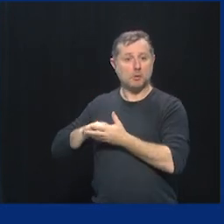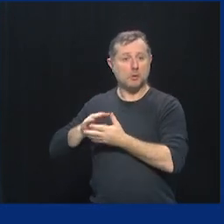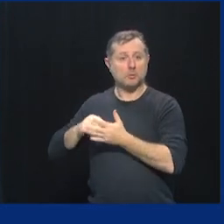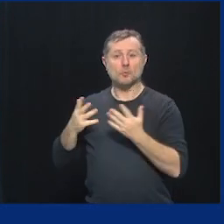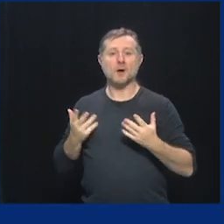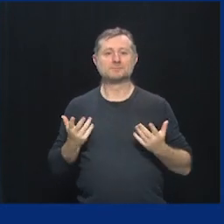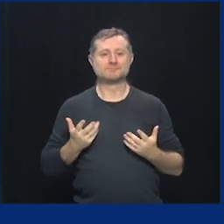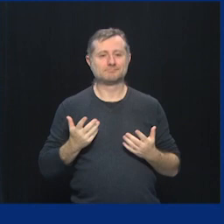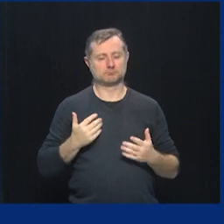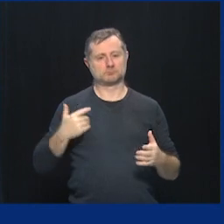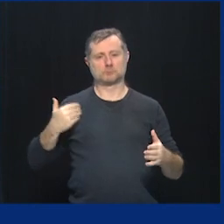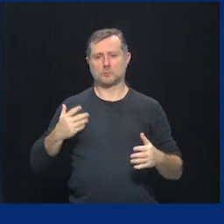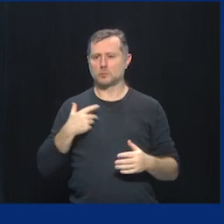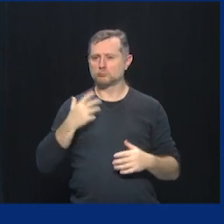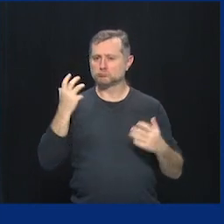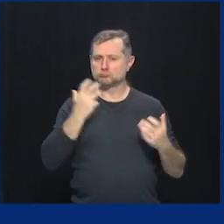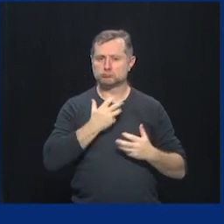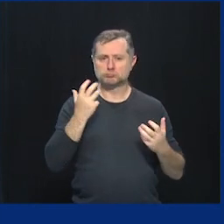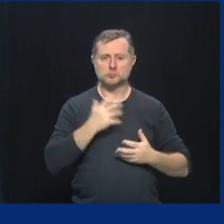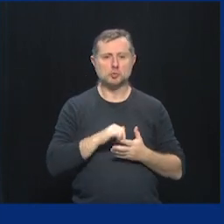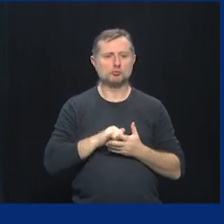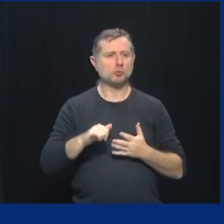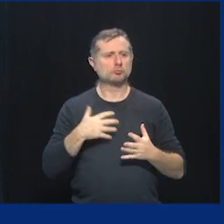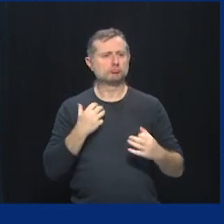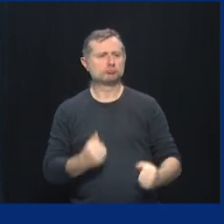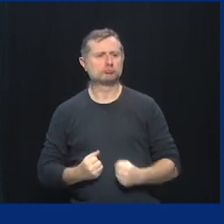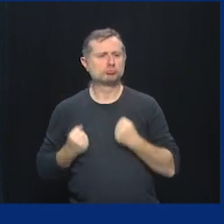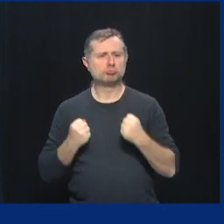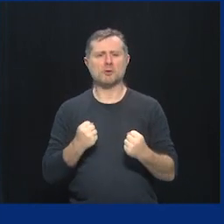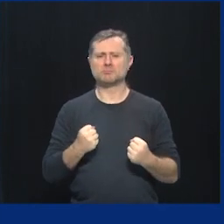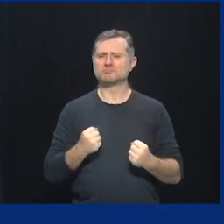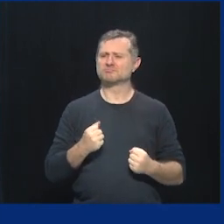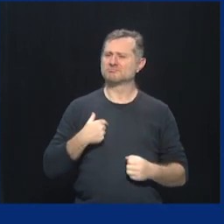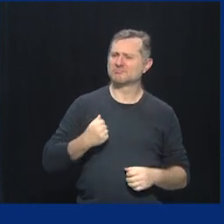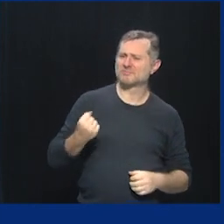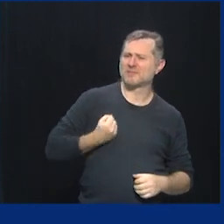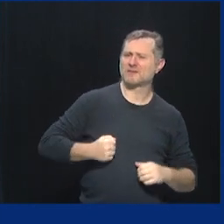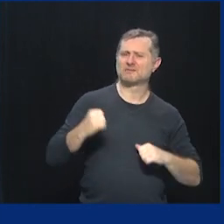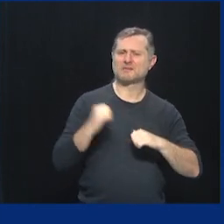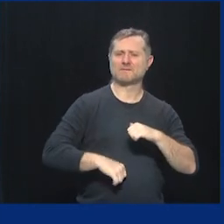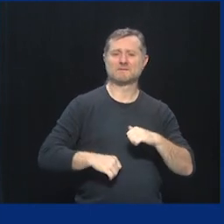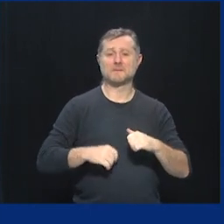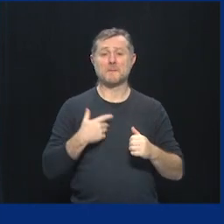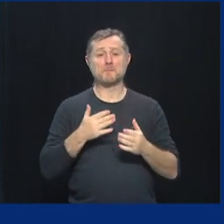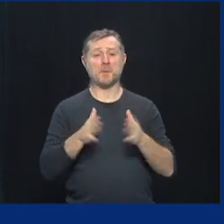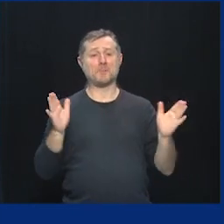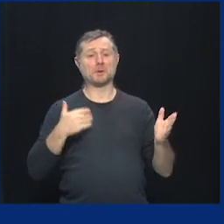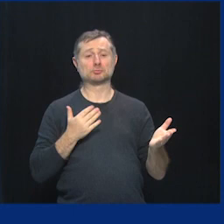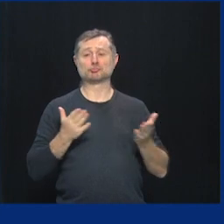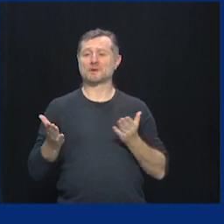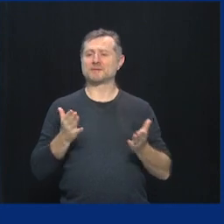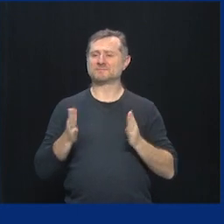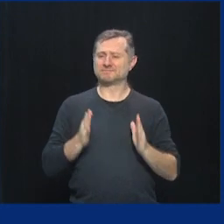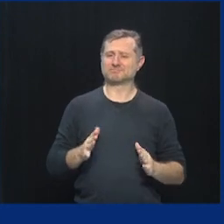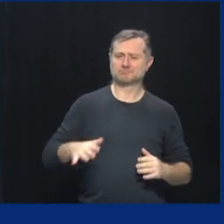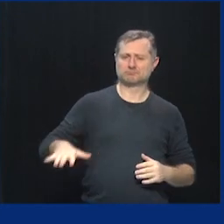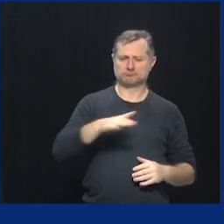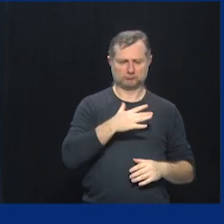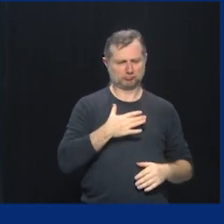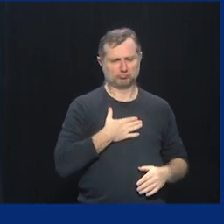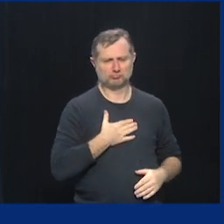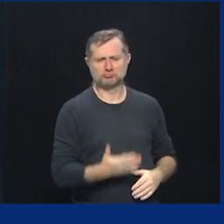is how strong New Yorkers are and how much our public servants want to go all out and risk their